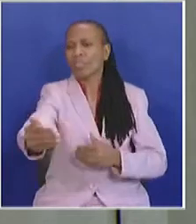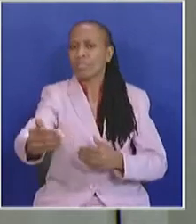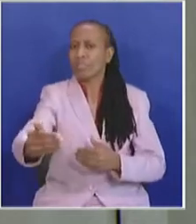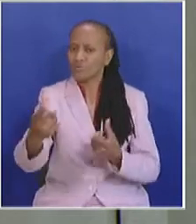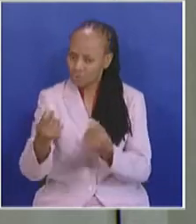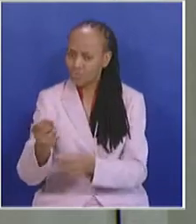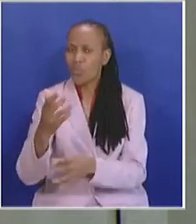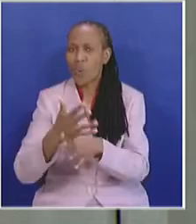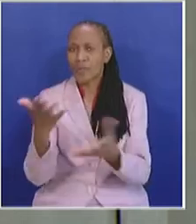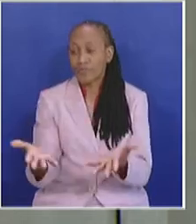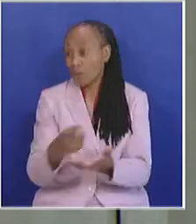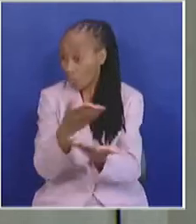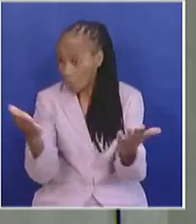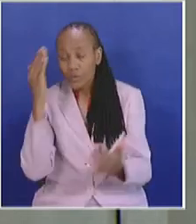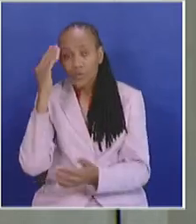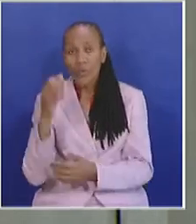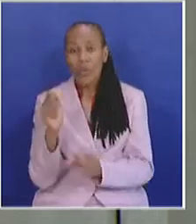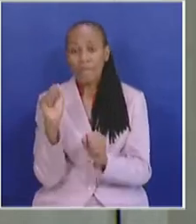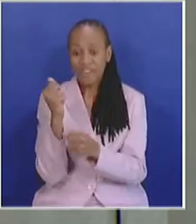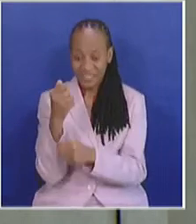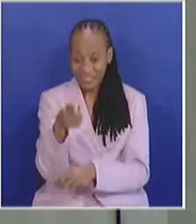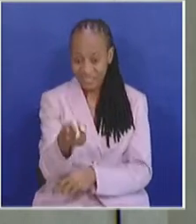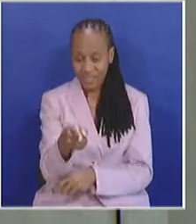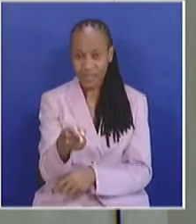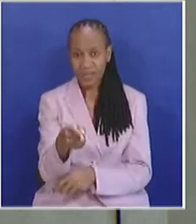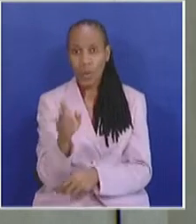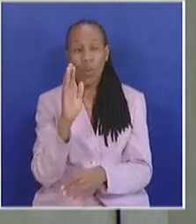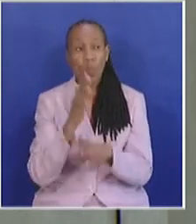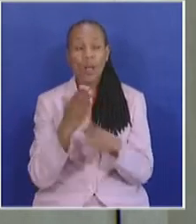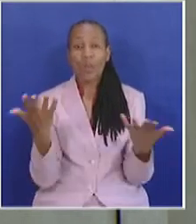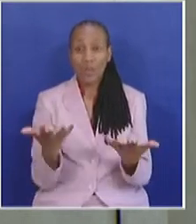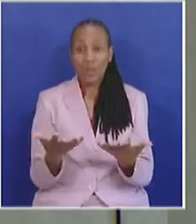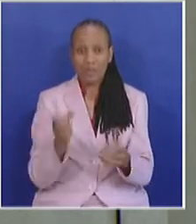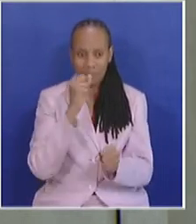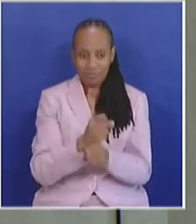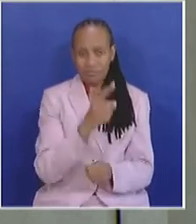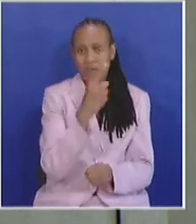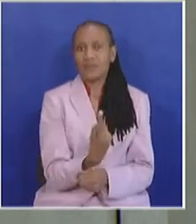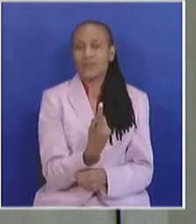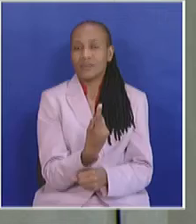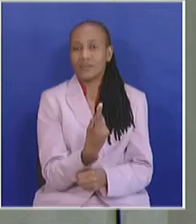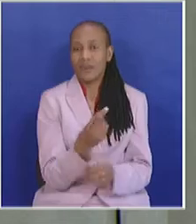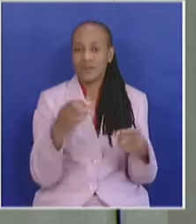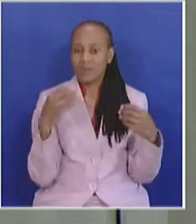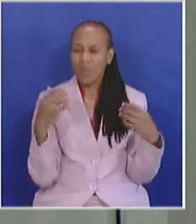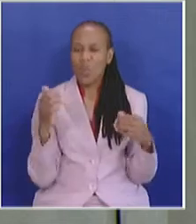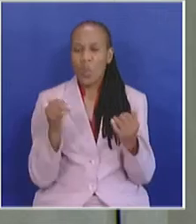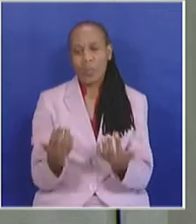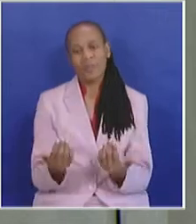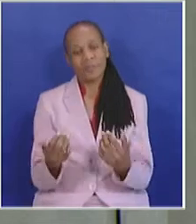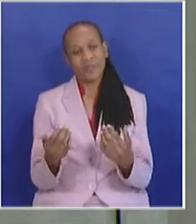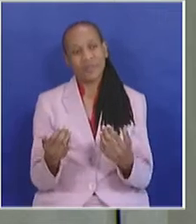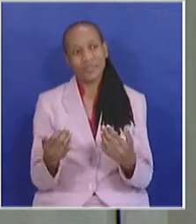factory, as I think members are aware, will be built in Nigel in Ekurhuleni, Gauteng, and is expected to open its doors in